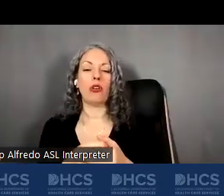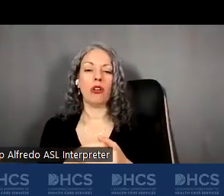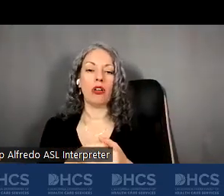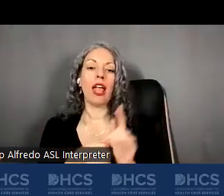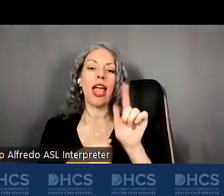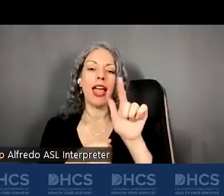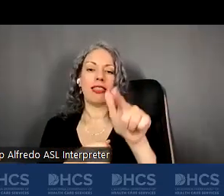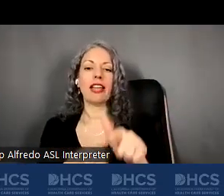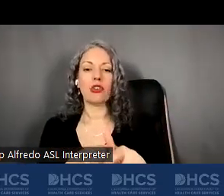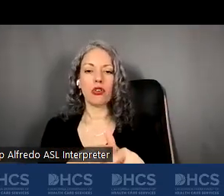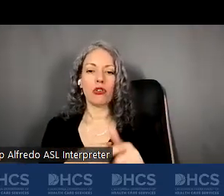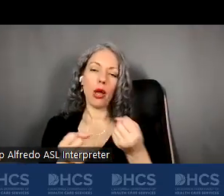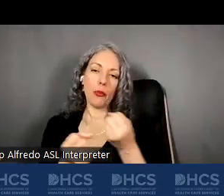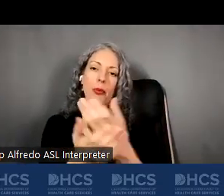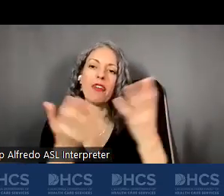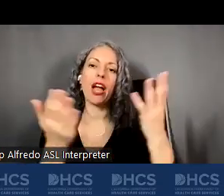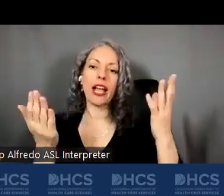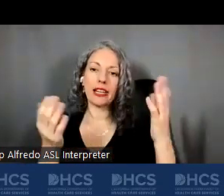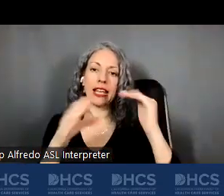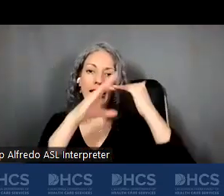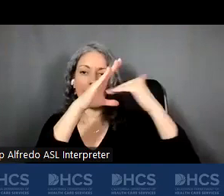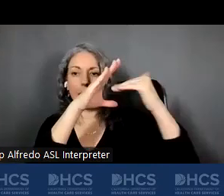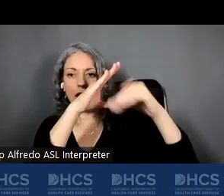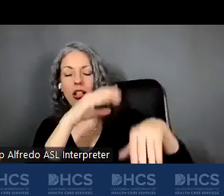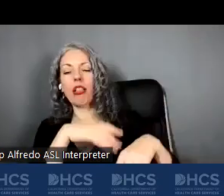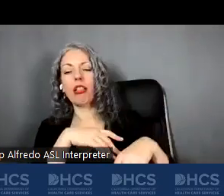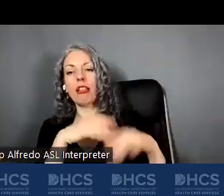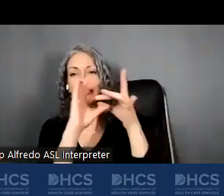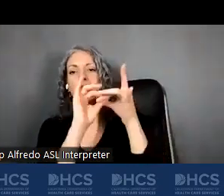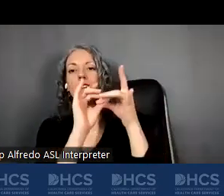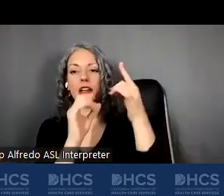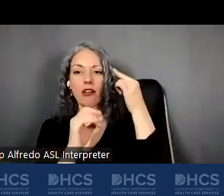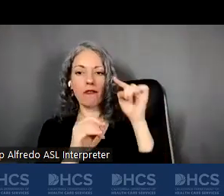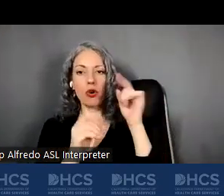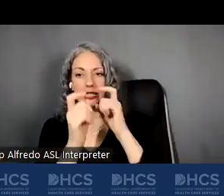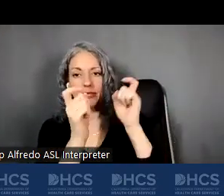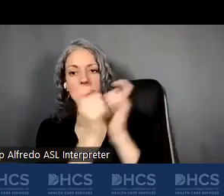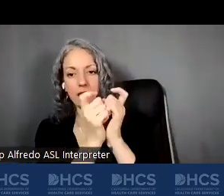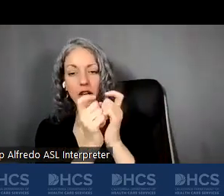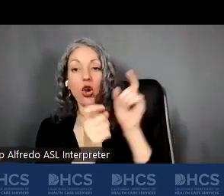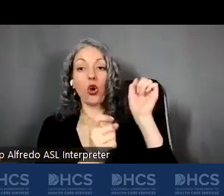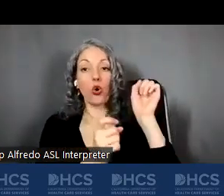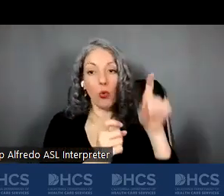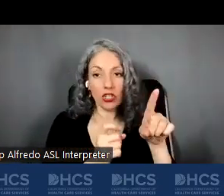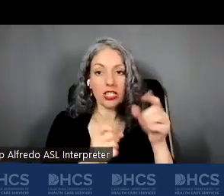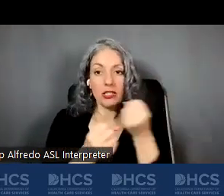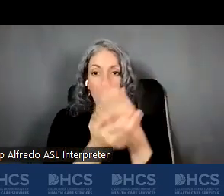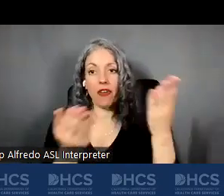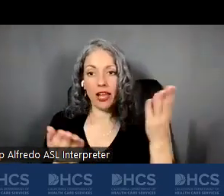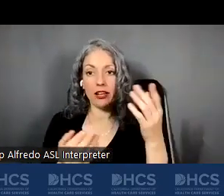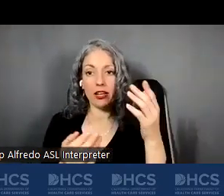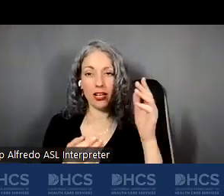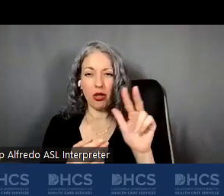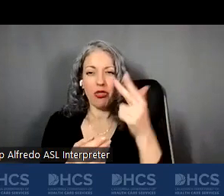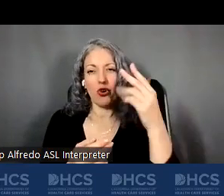the deck, I will provide email link for specific questions I can provide to our third-party